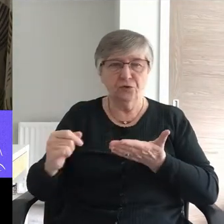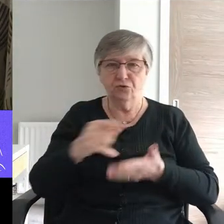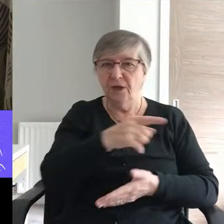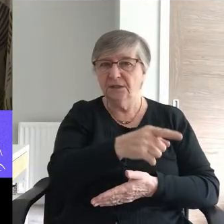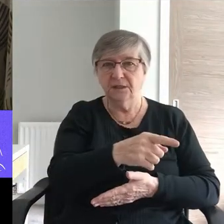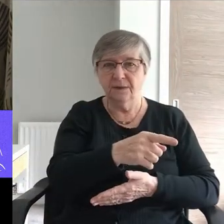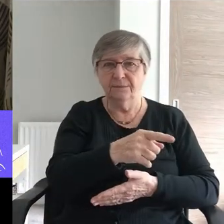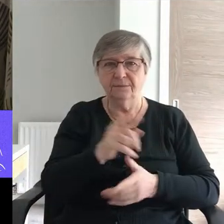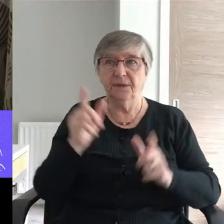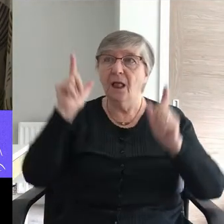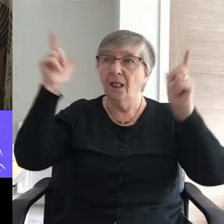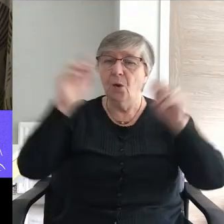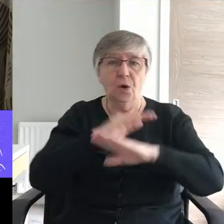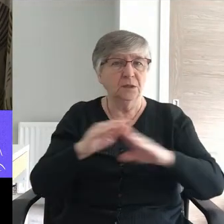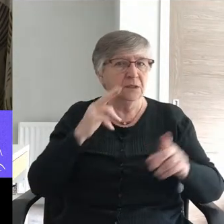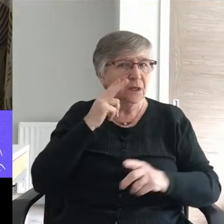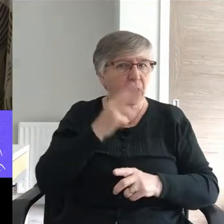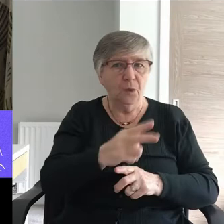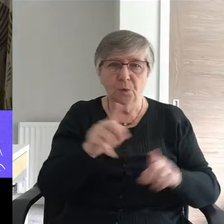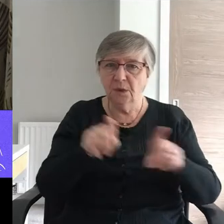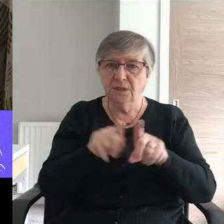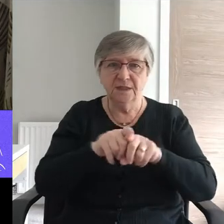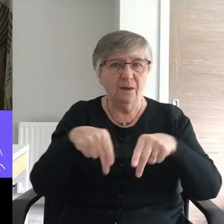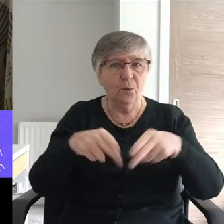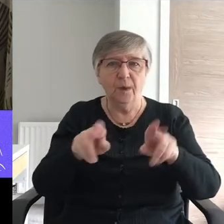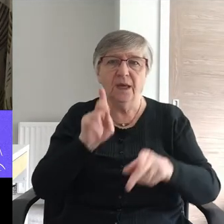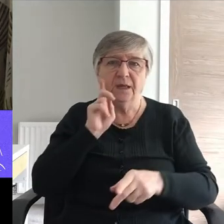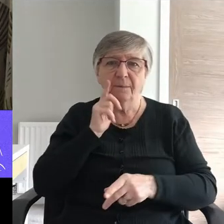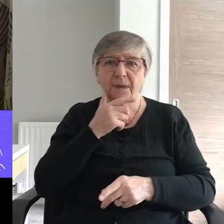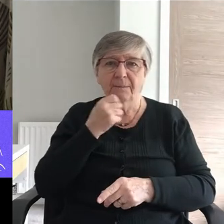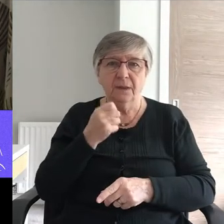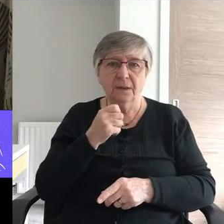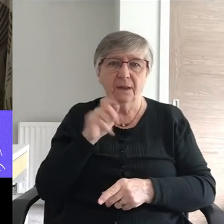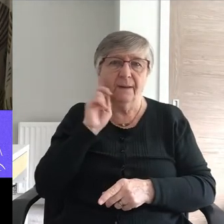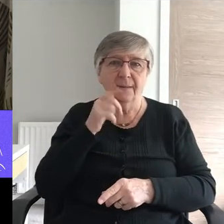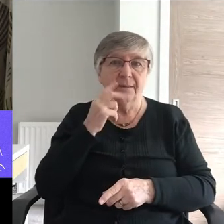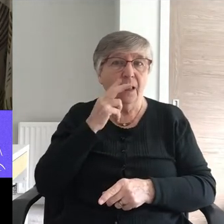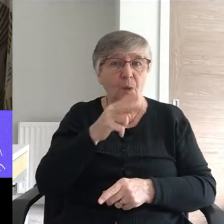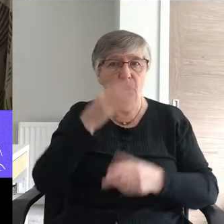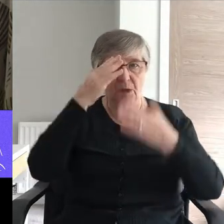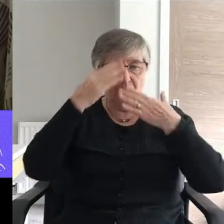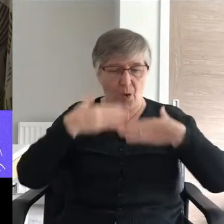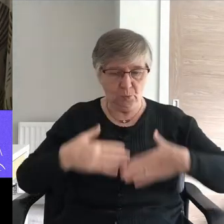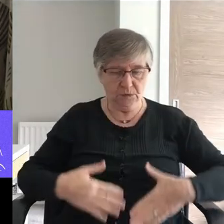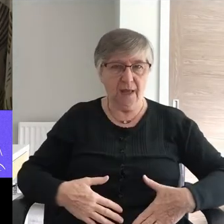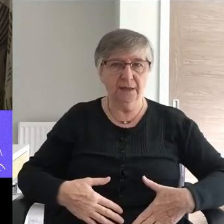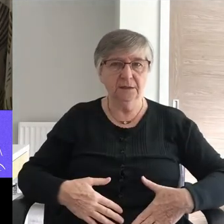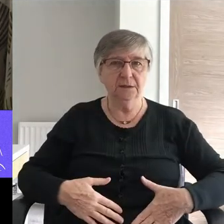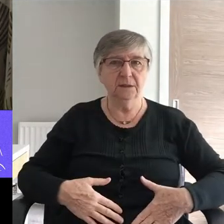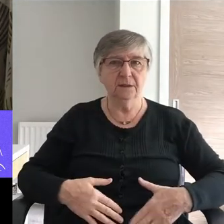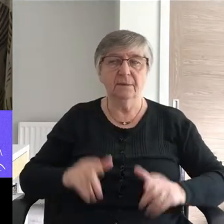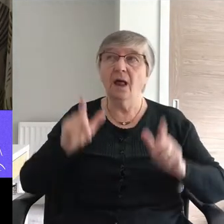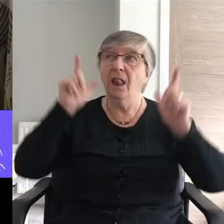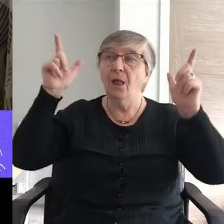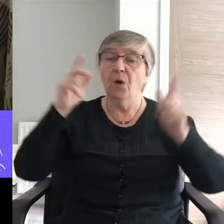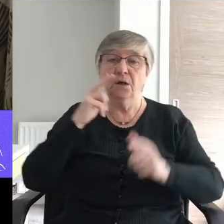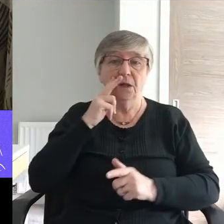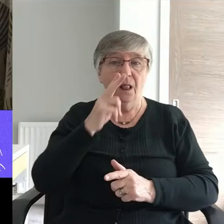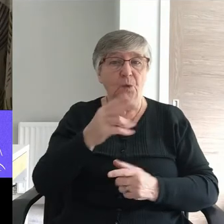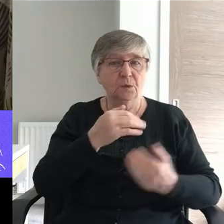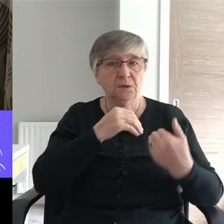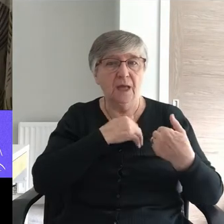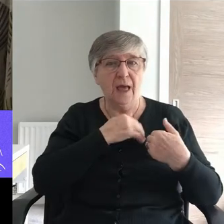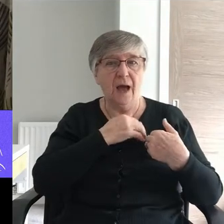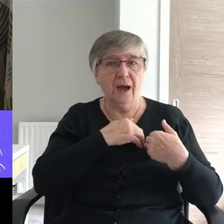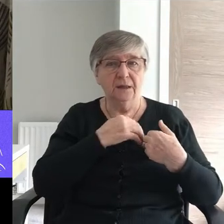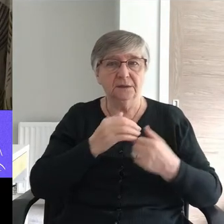him. The Lord does not look at the things people look at. People look at the outward appearance, but the Lord looks at the heart."